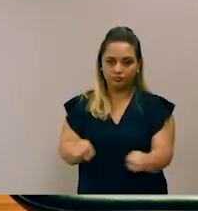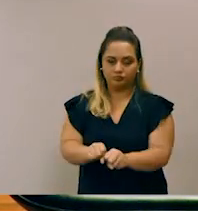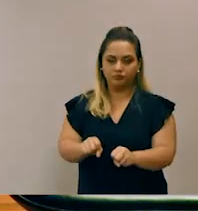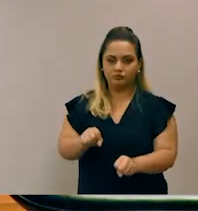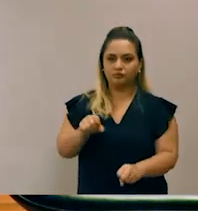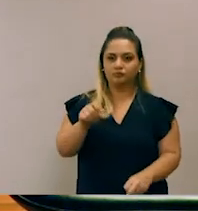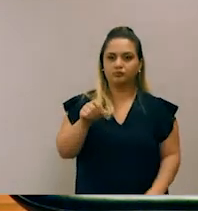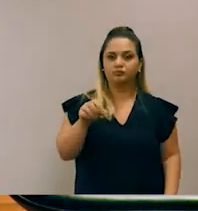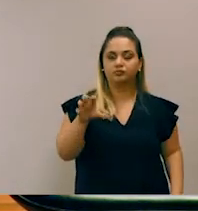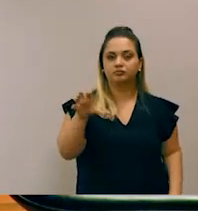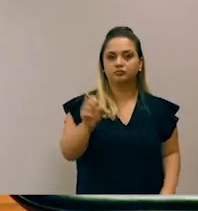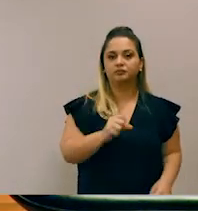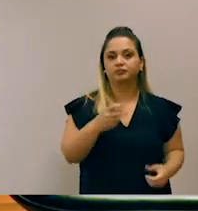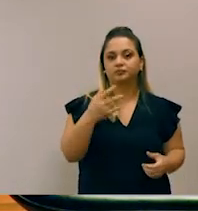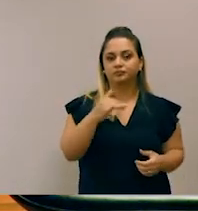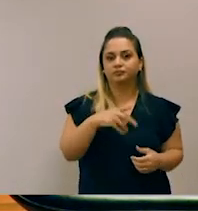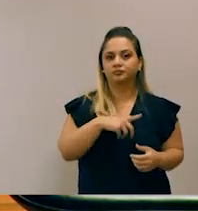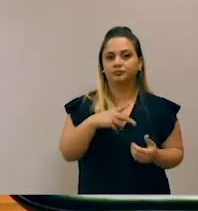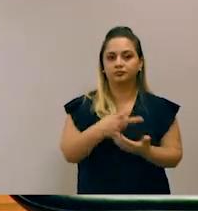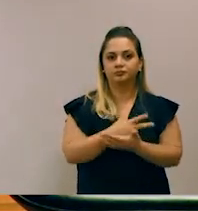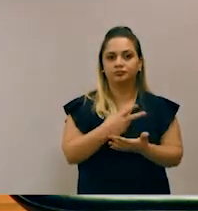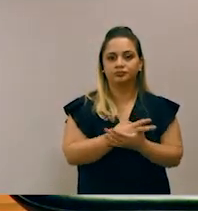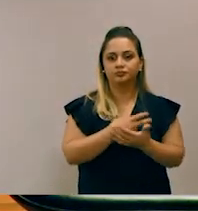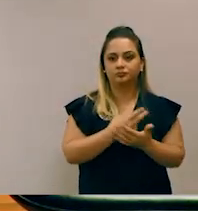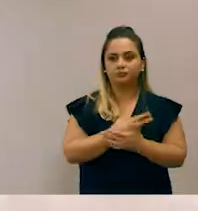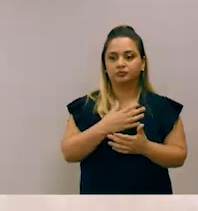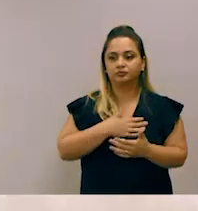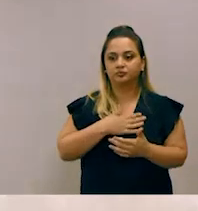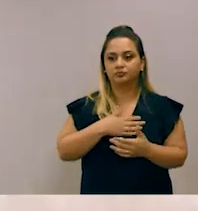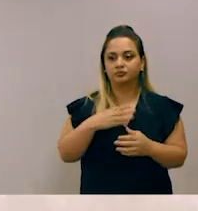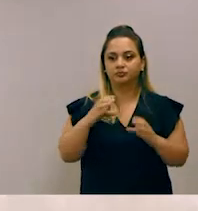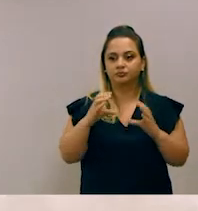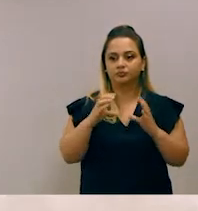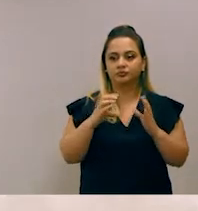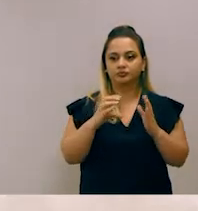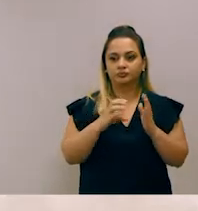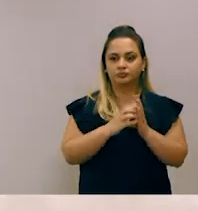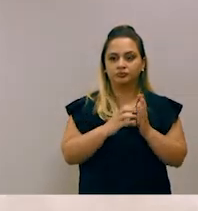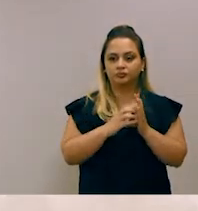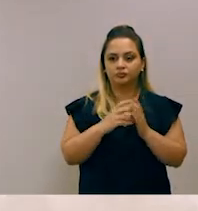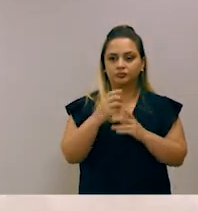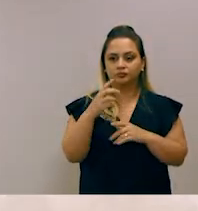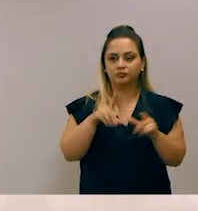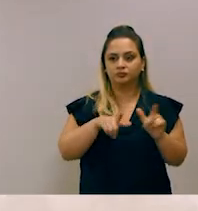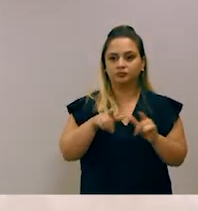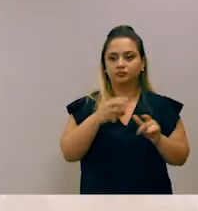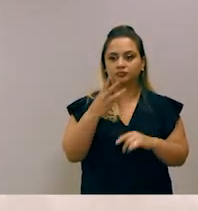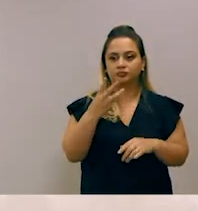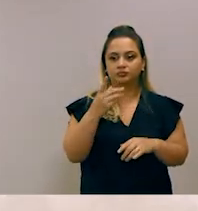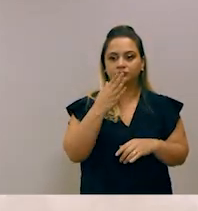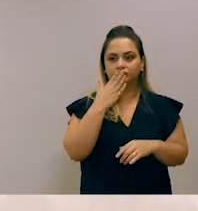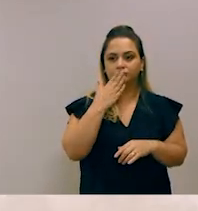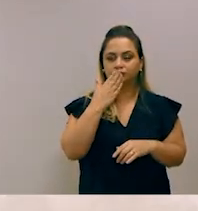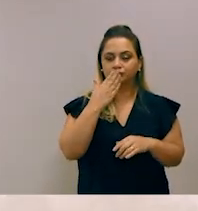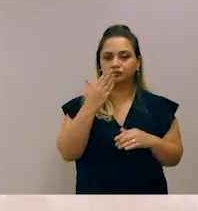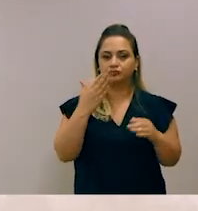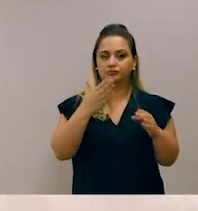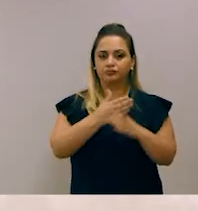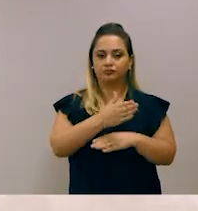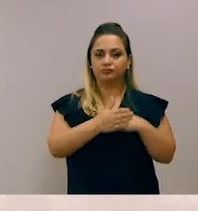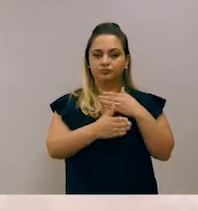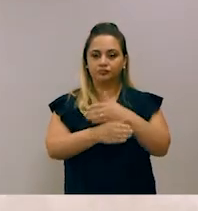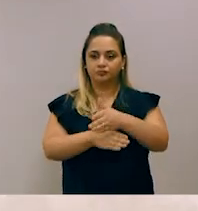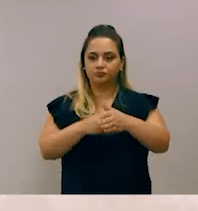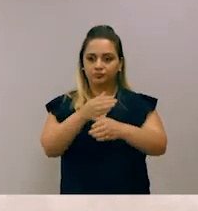that person is deceased, then they are material errors. So our Python code works with